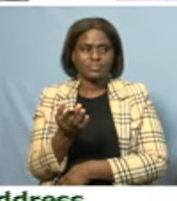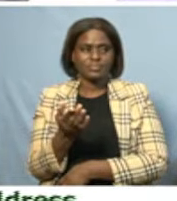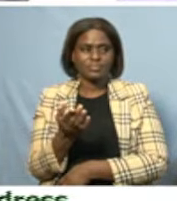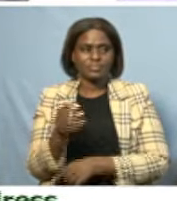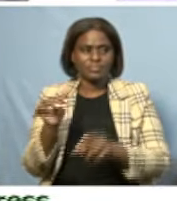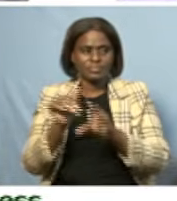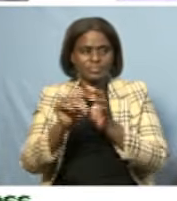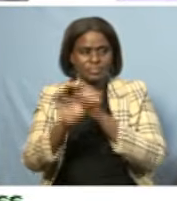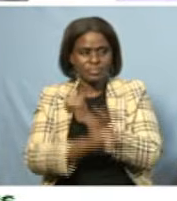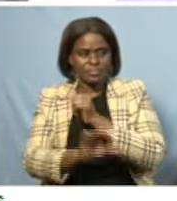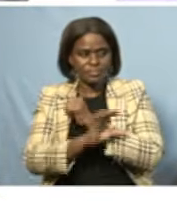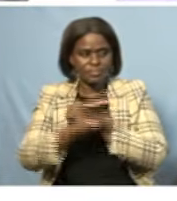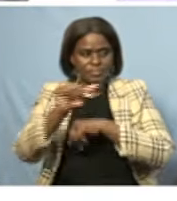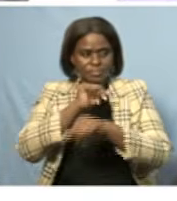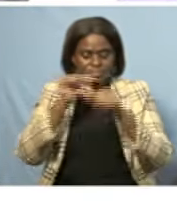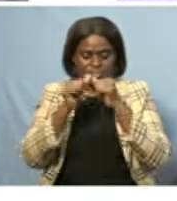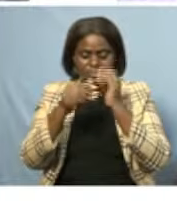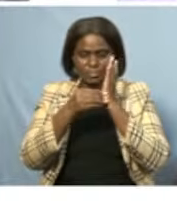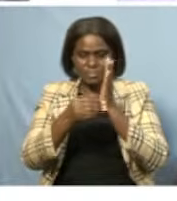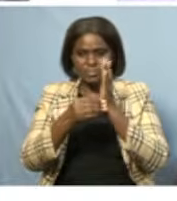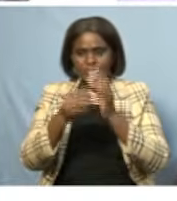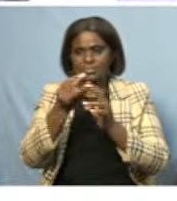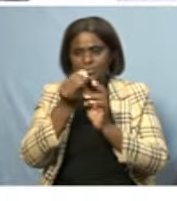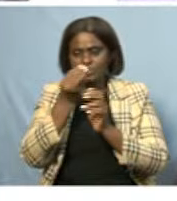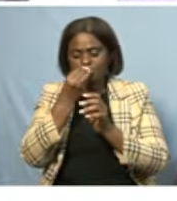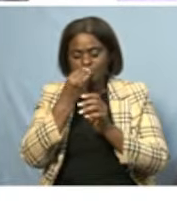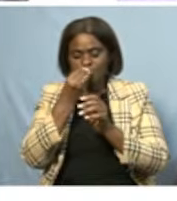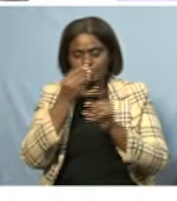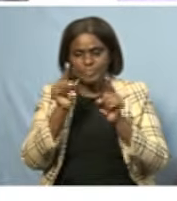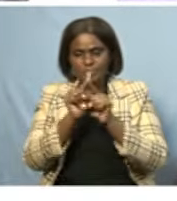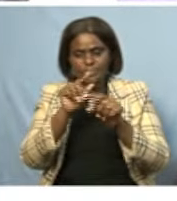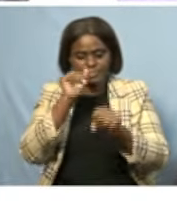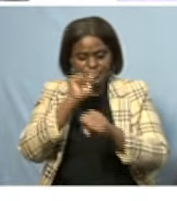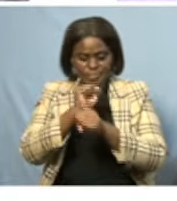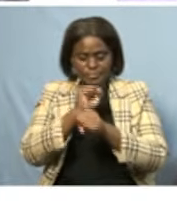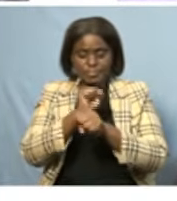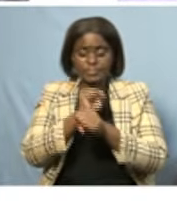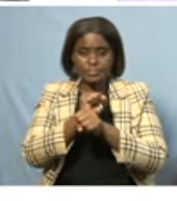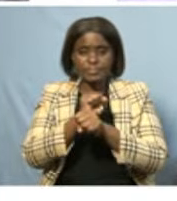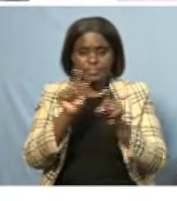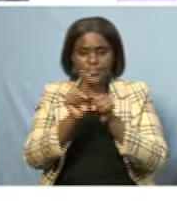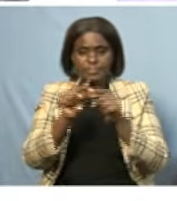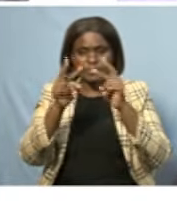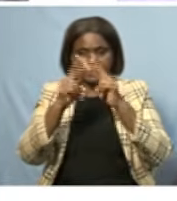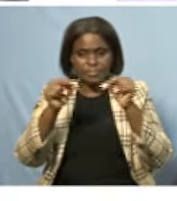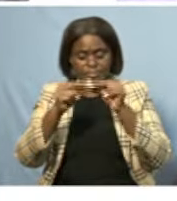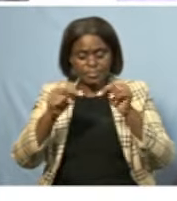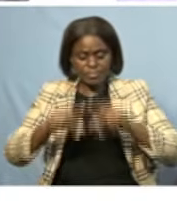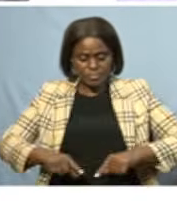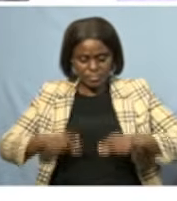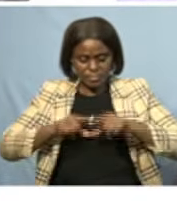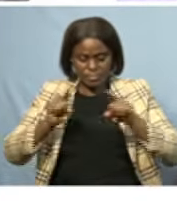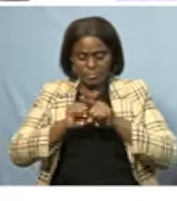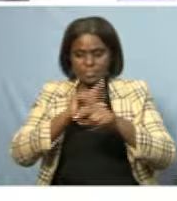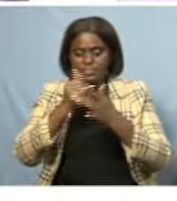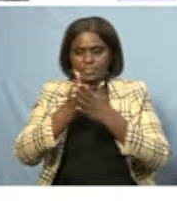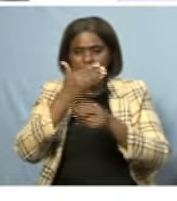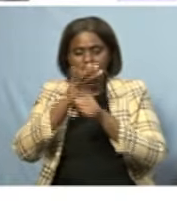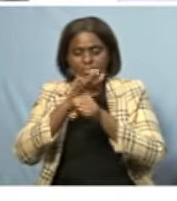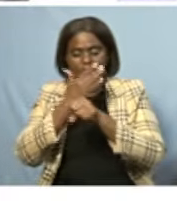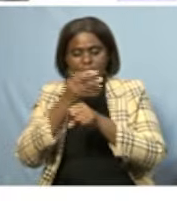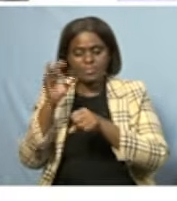In a country where agriculture drives food security, employment, and rural livelihoods, the commitment